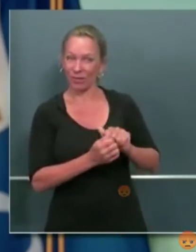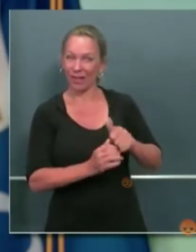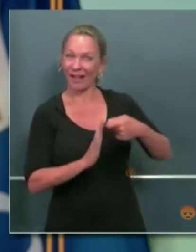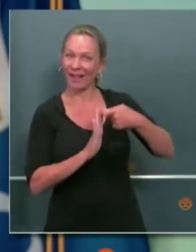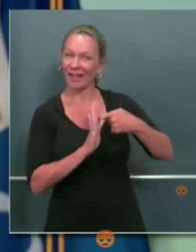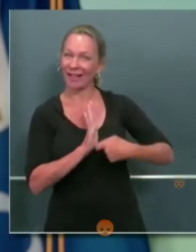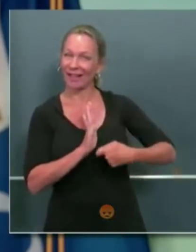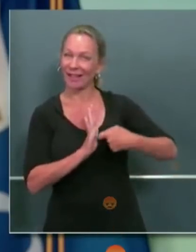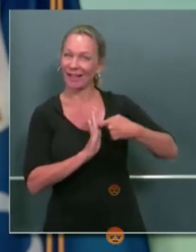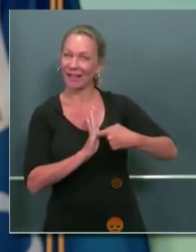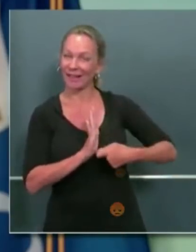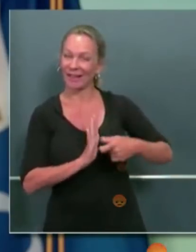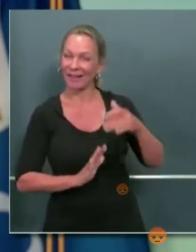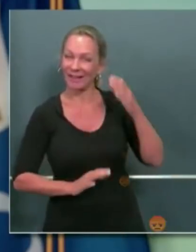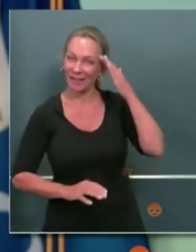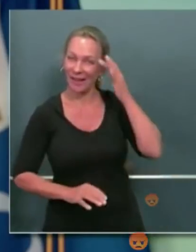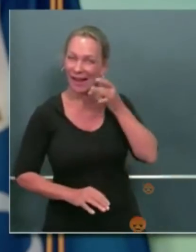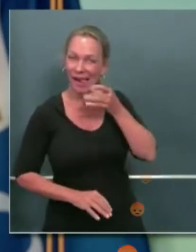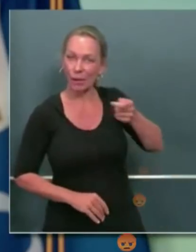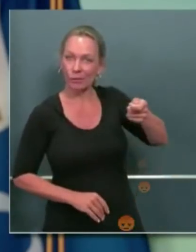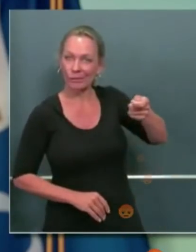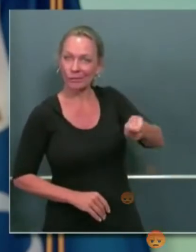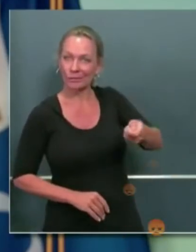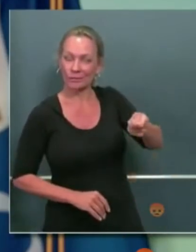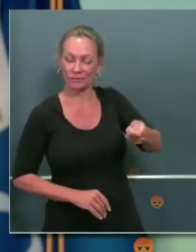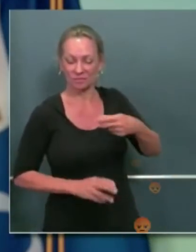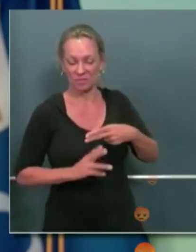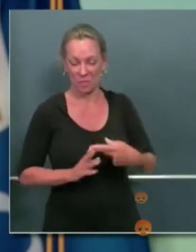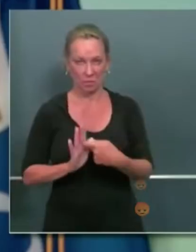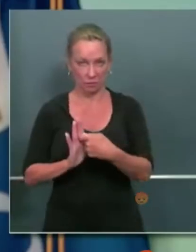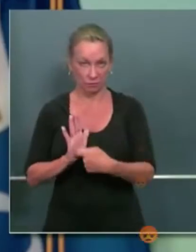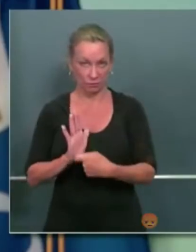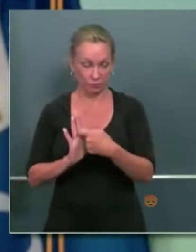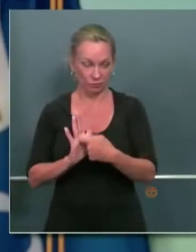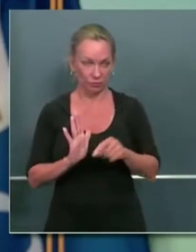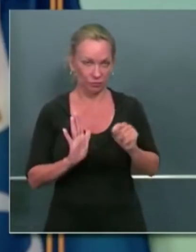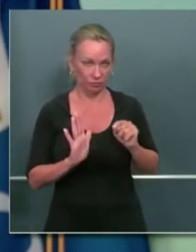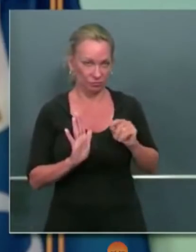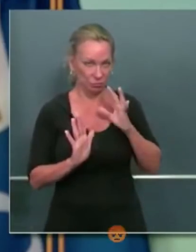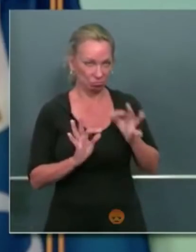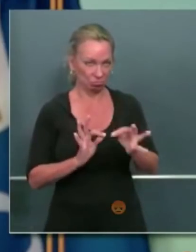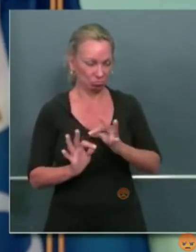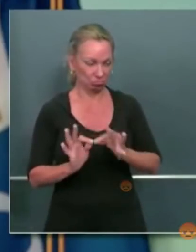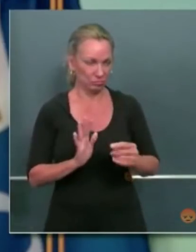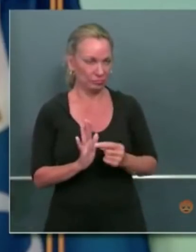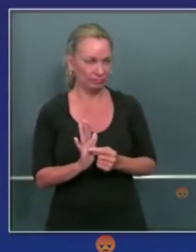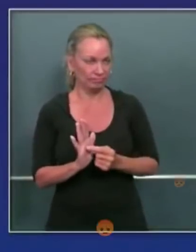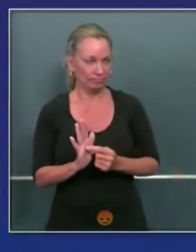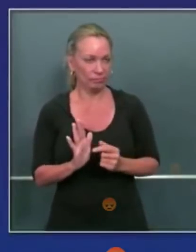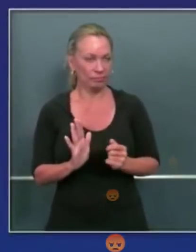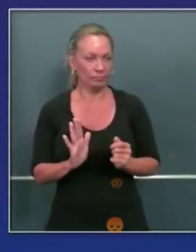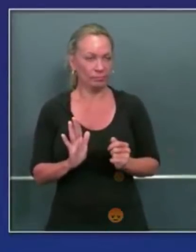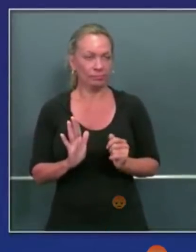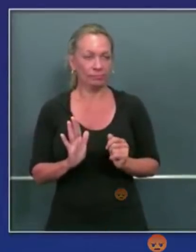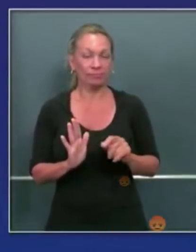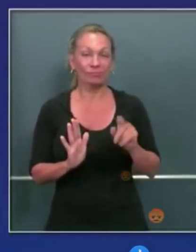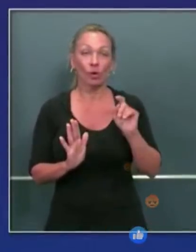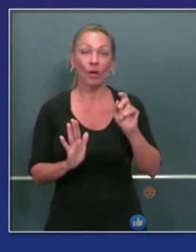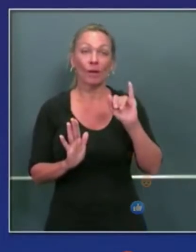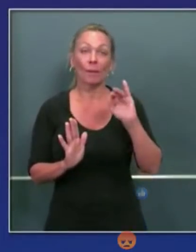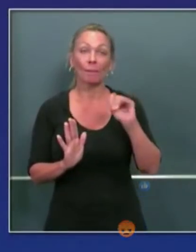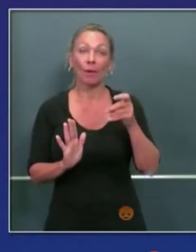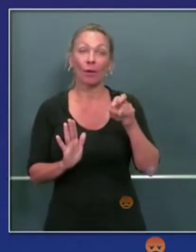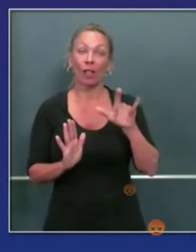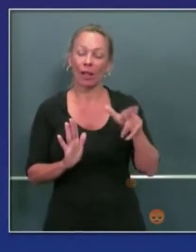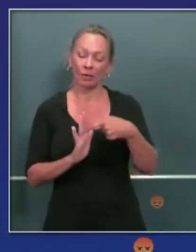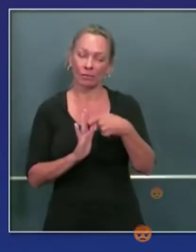in Imperial County. By the Ông way, that's đang nói tới exactly việc what we did over the tiểu weekend. bang On Sunday, đang kiểm soát recognizing the rất là